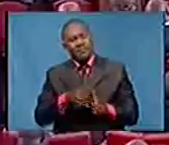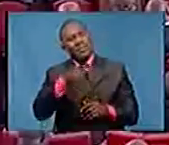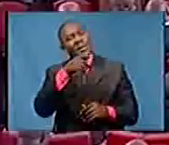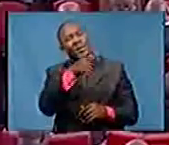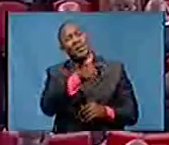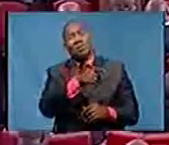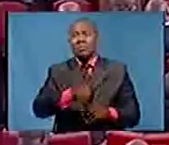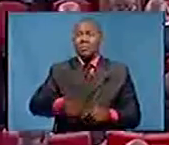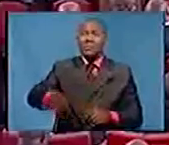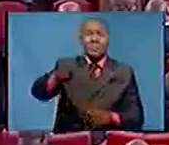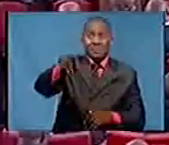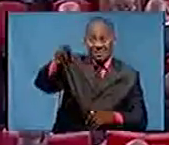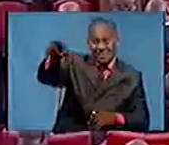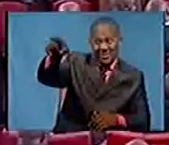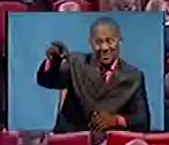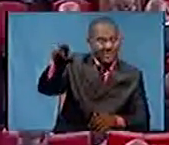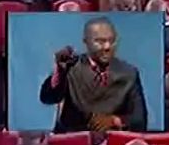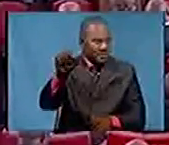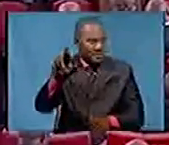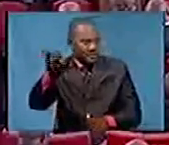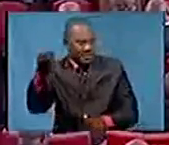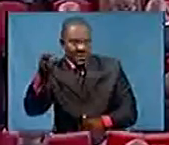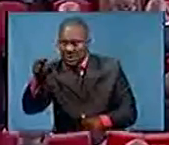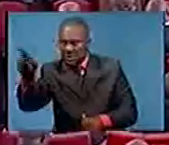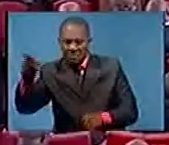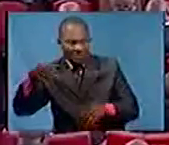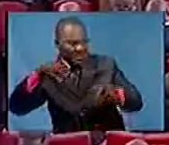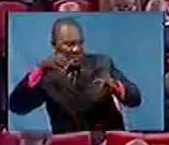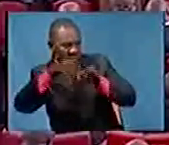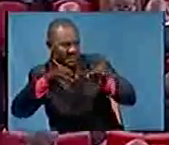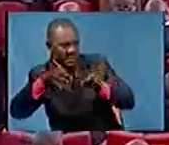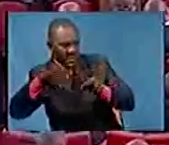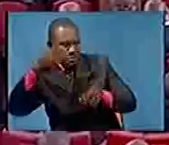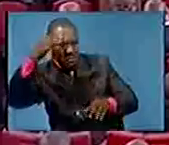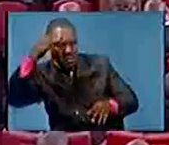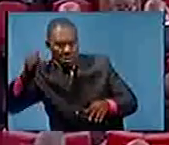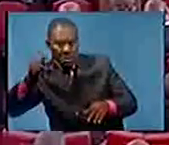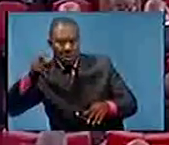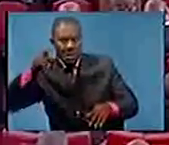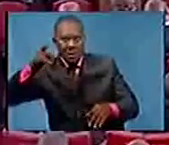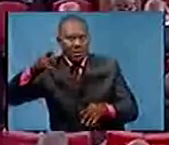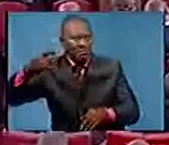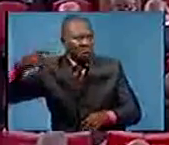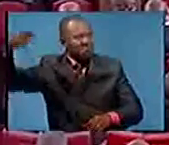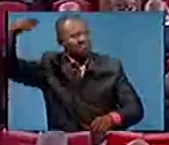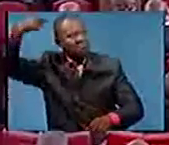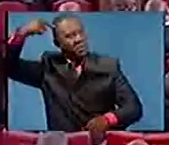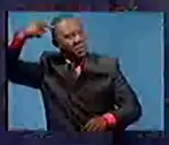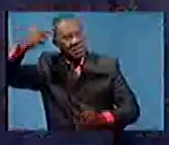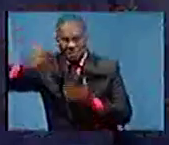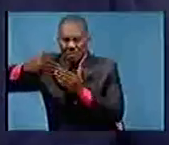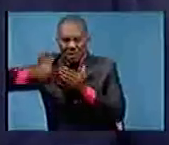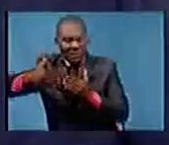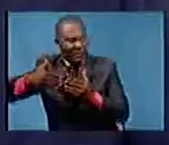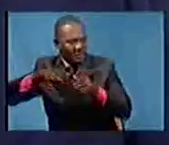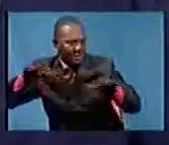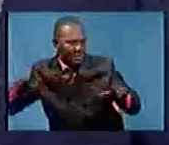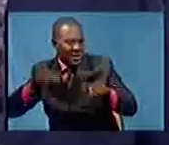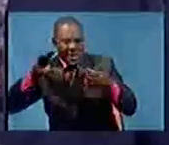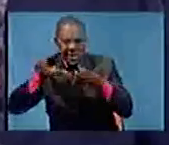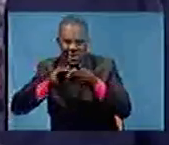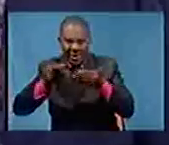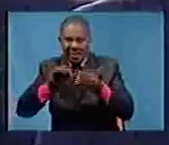explanation from your client what must have entered him in the